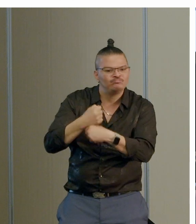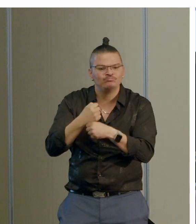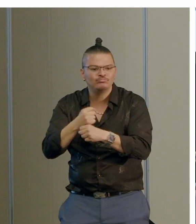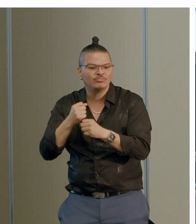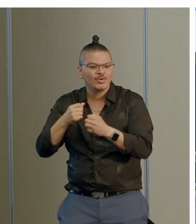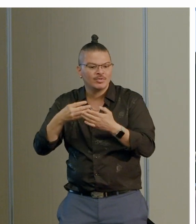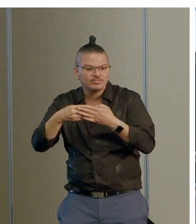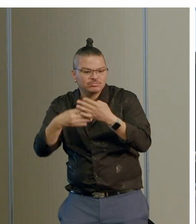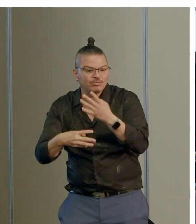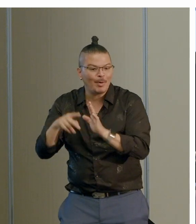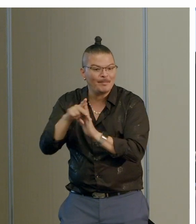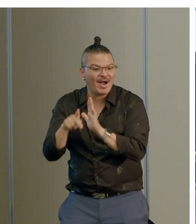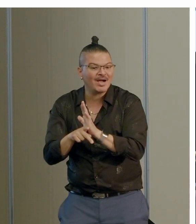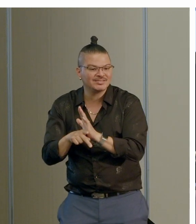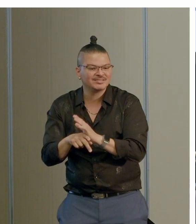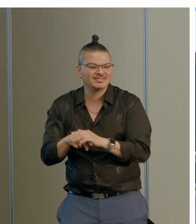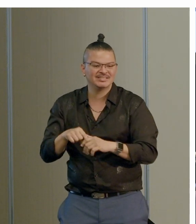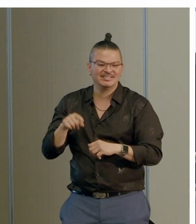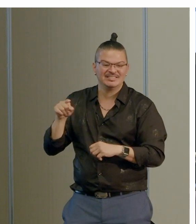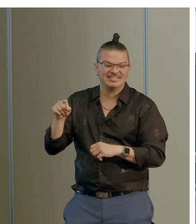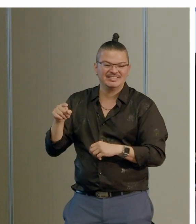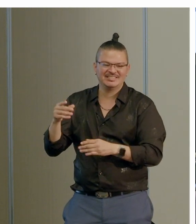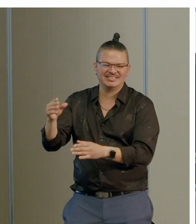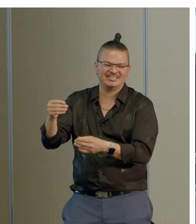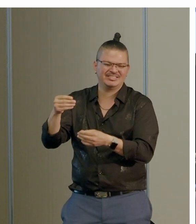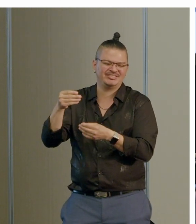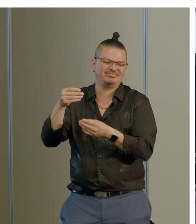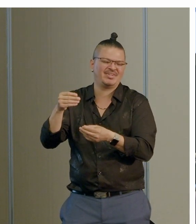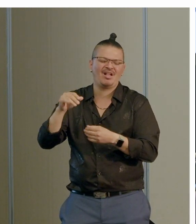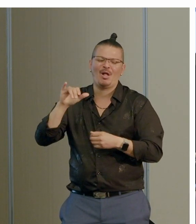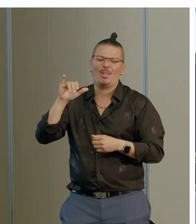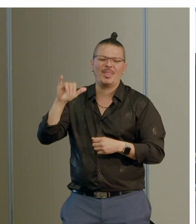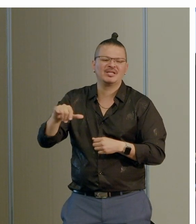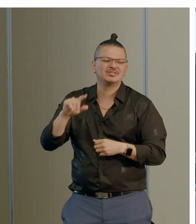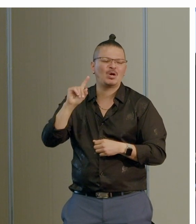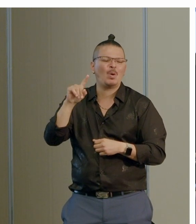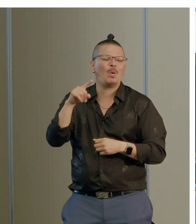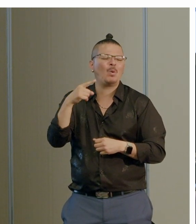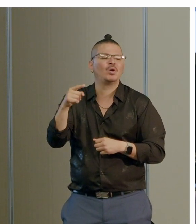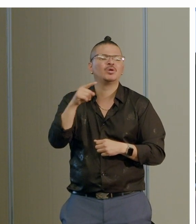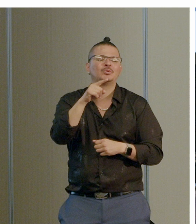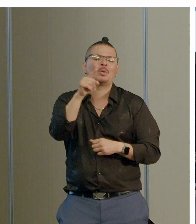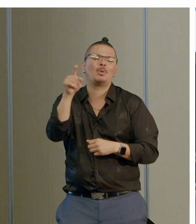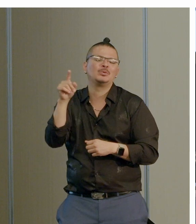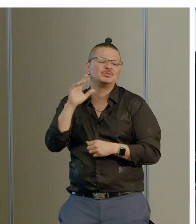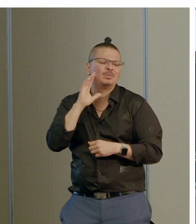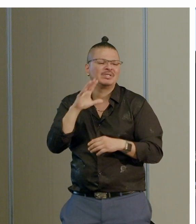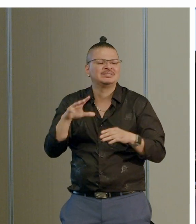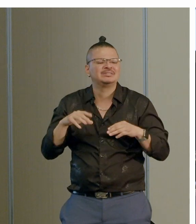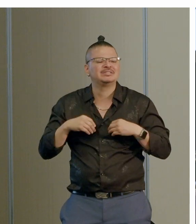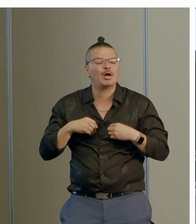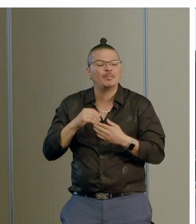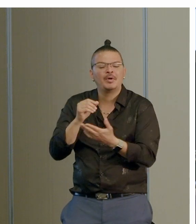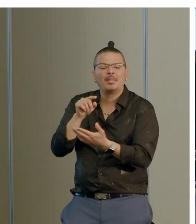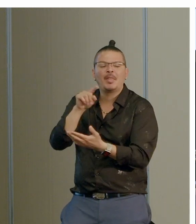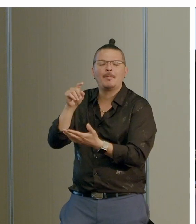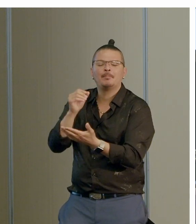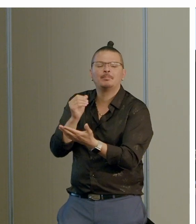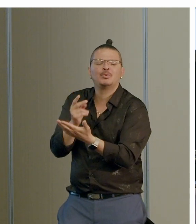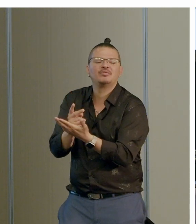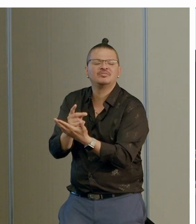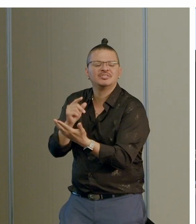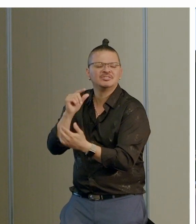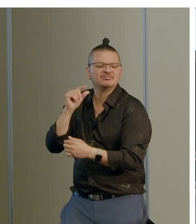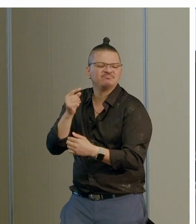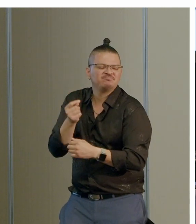know, this was all I could get through. This was all I could get them to approve. It was really minimal. And so